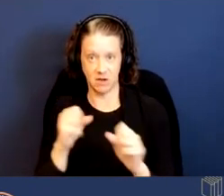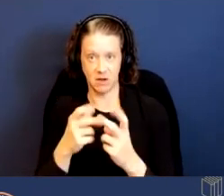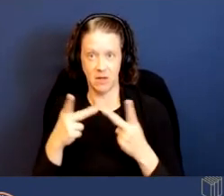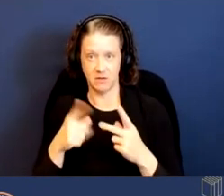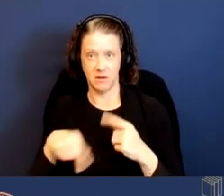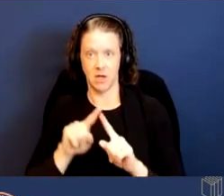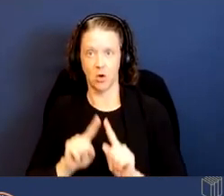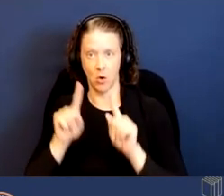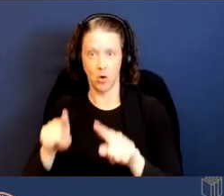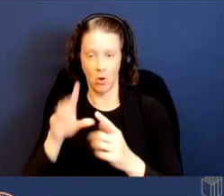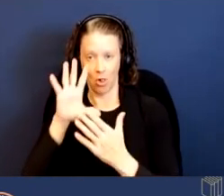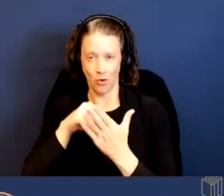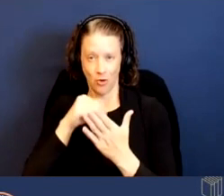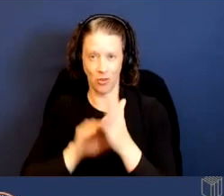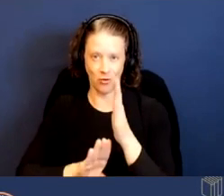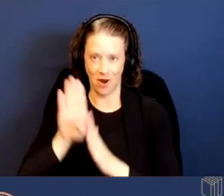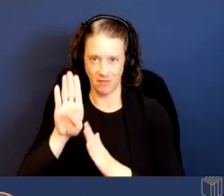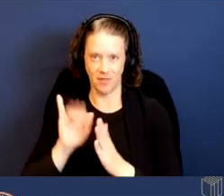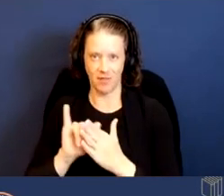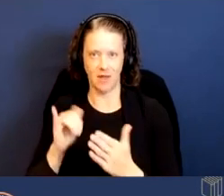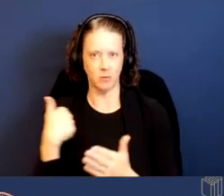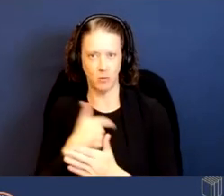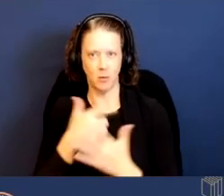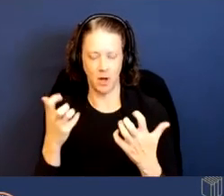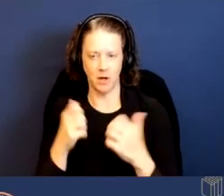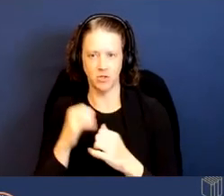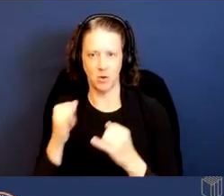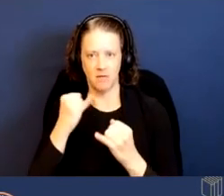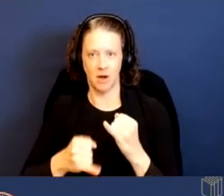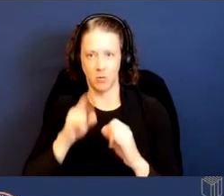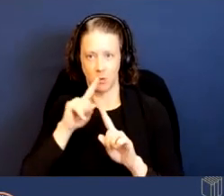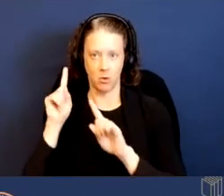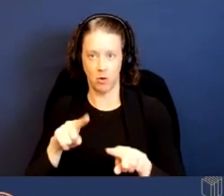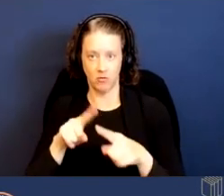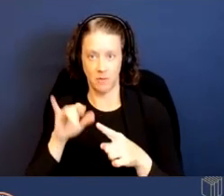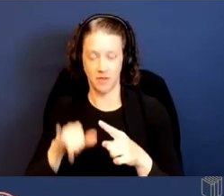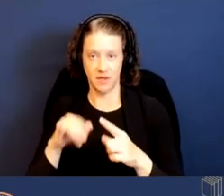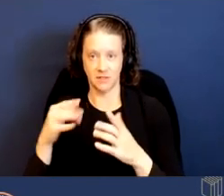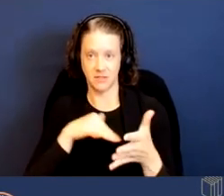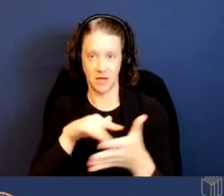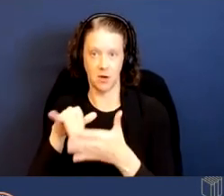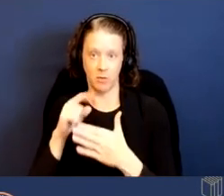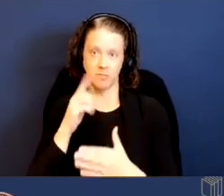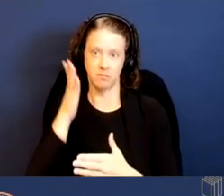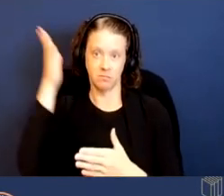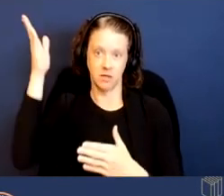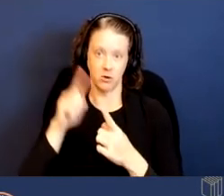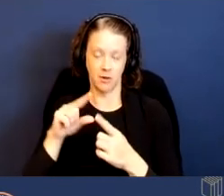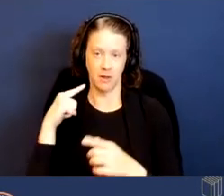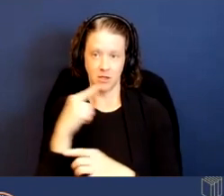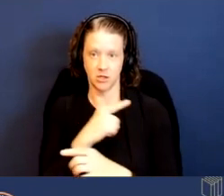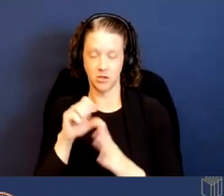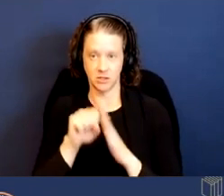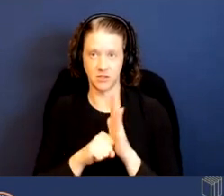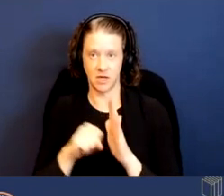thrive like we want them to. So a final report from this study will be due to the legislature, State Board of Education, and